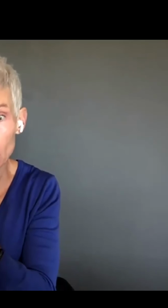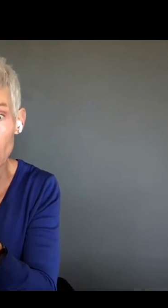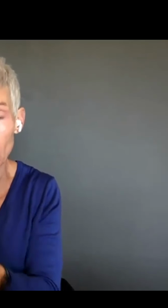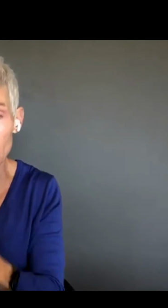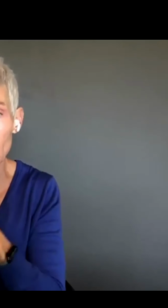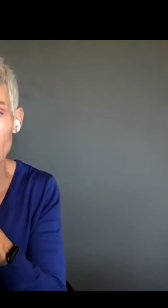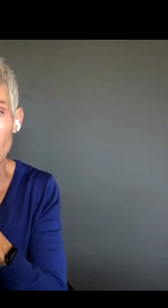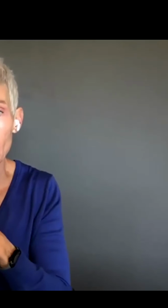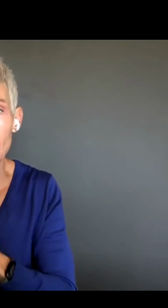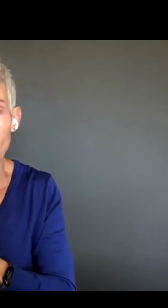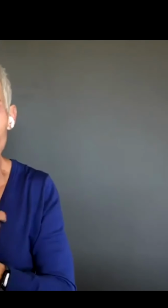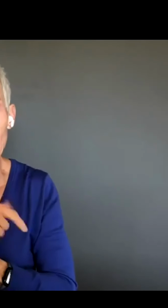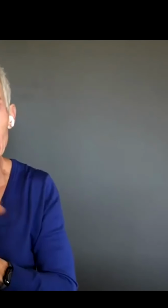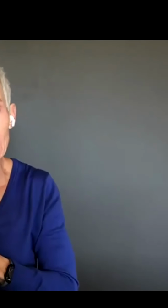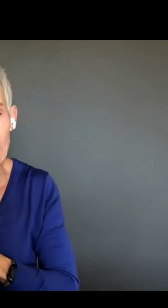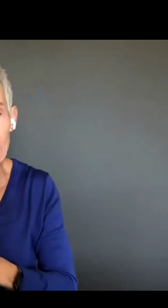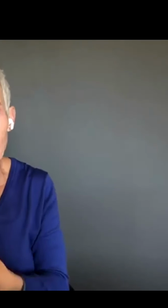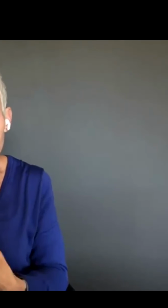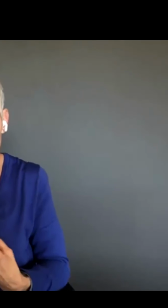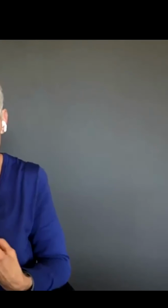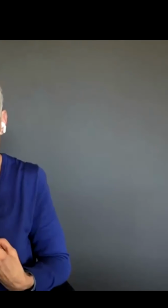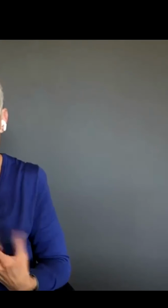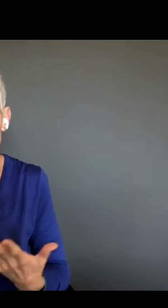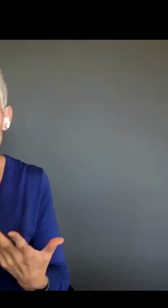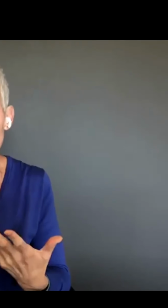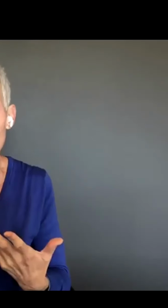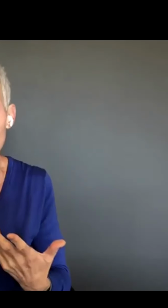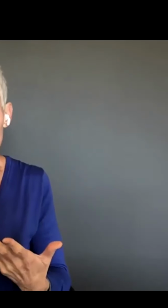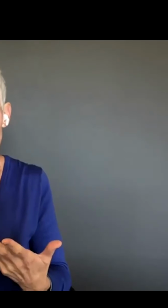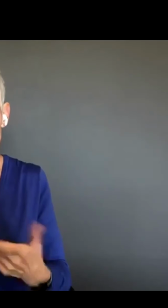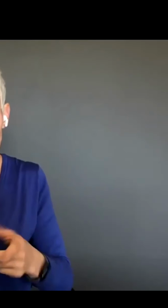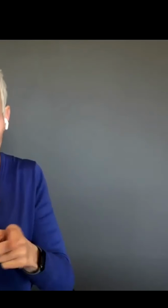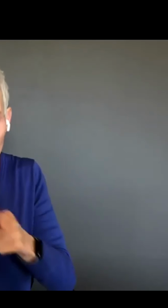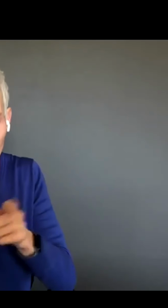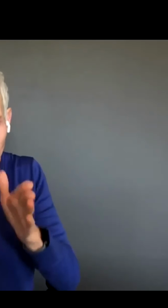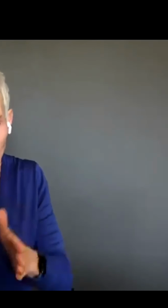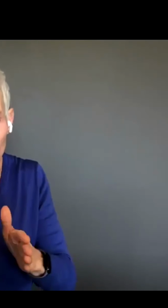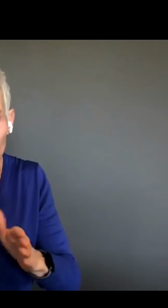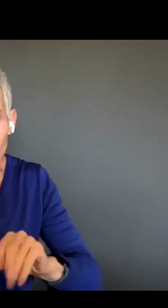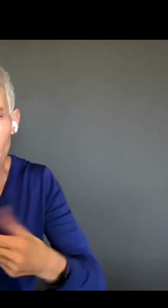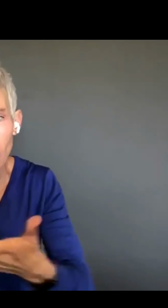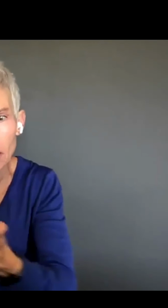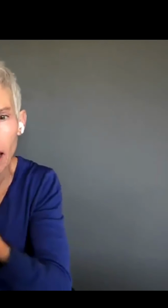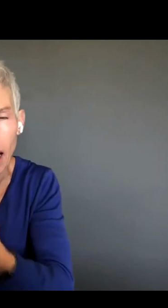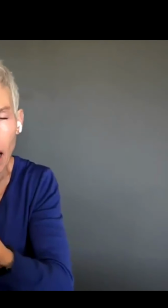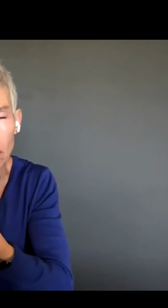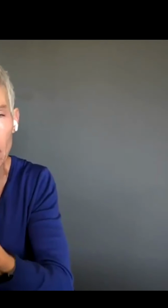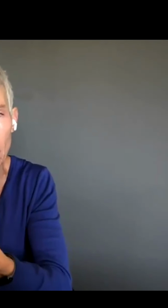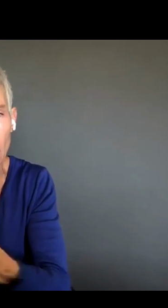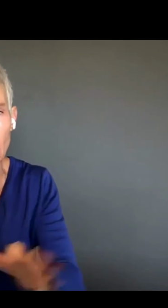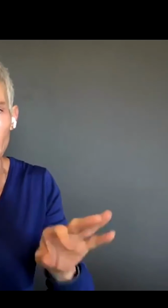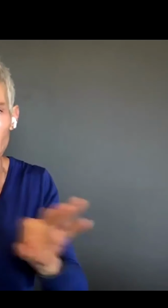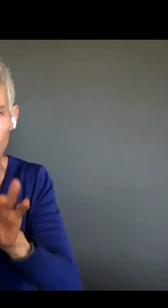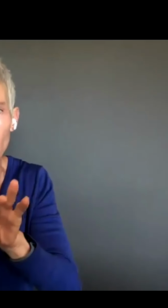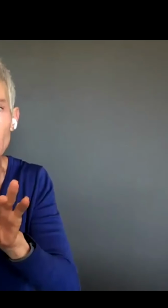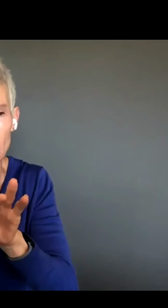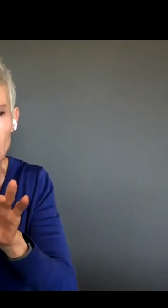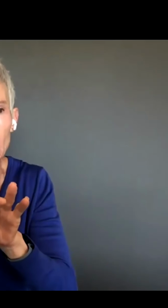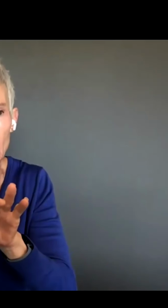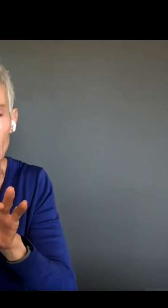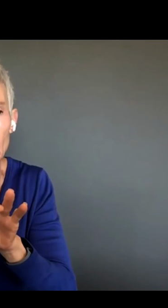empathy. We need a professional who gives hope. Those are important